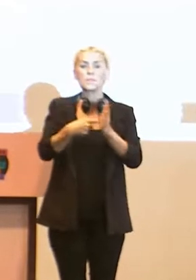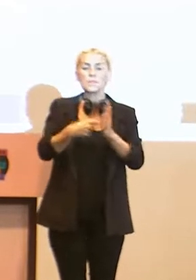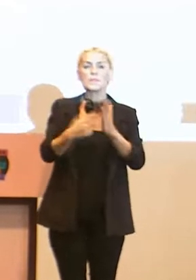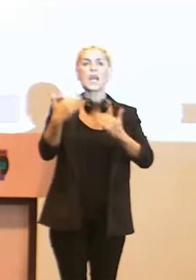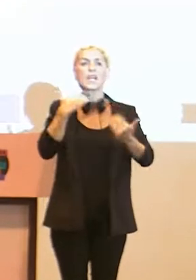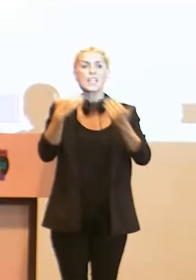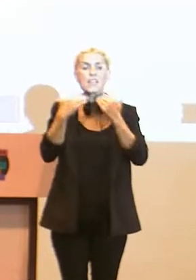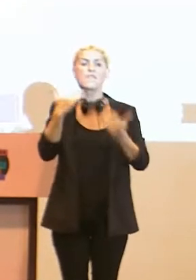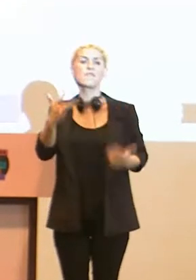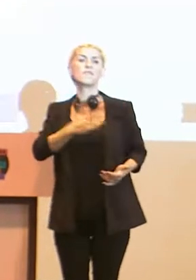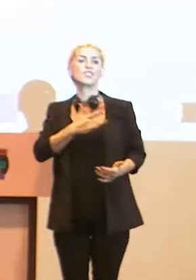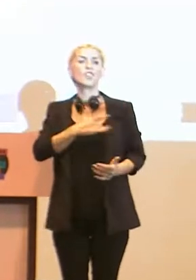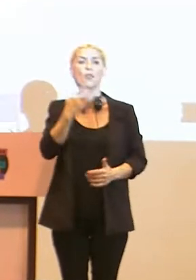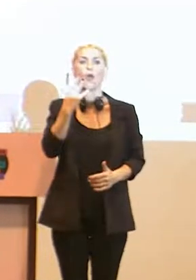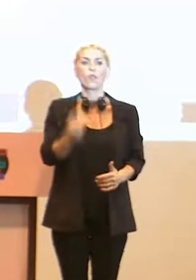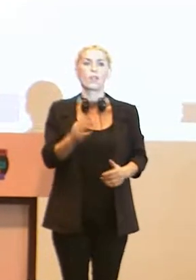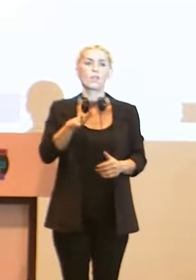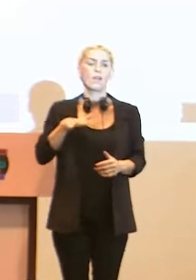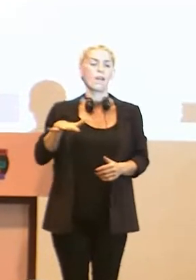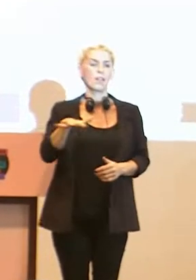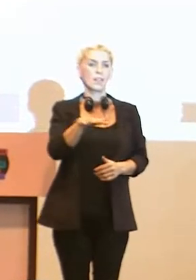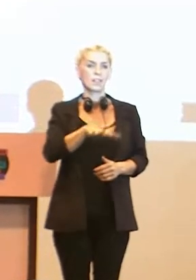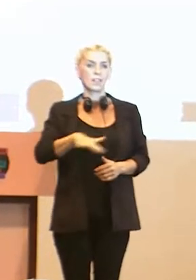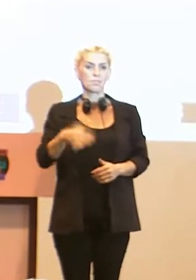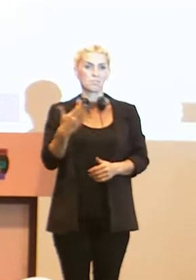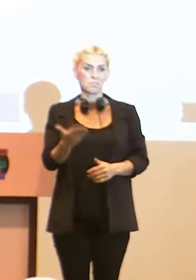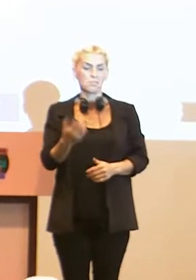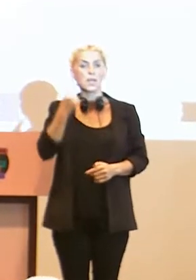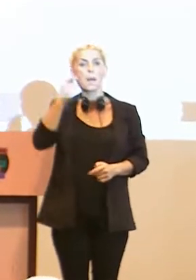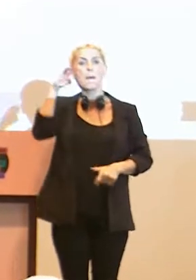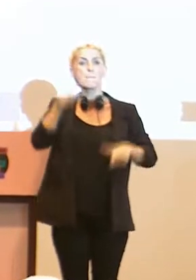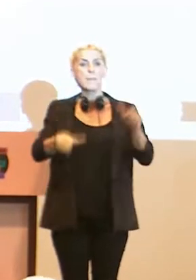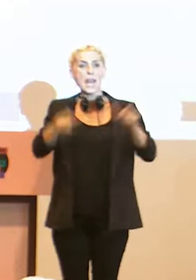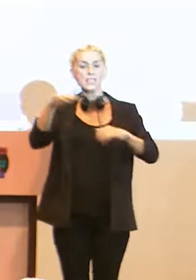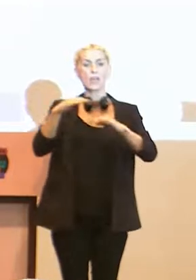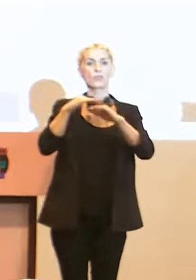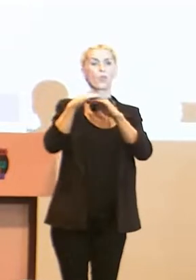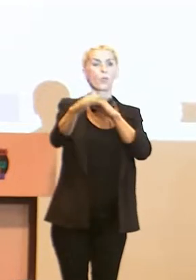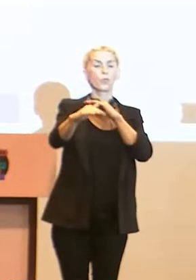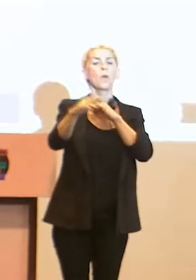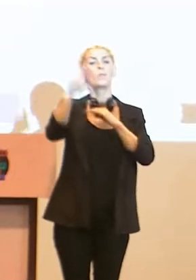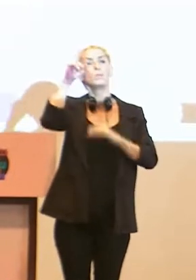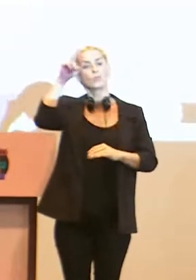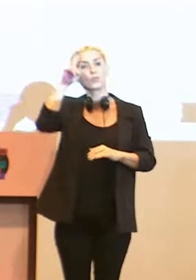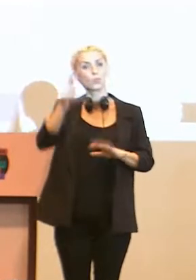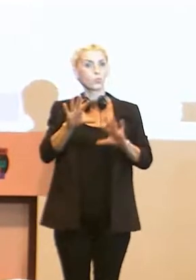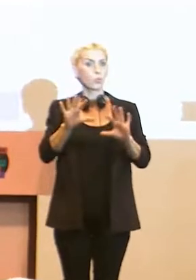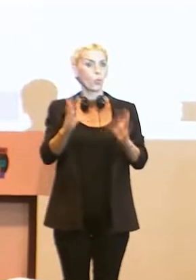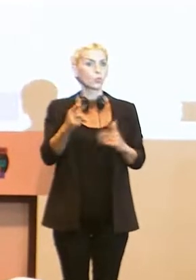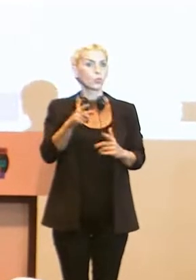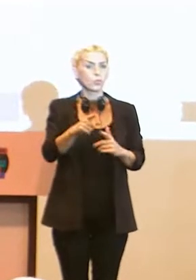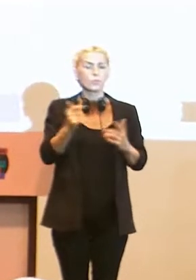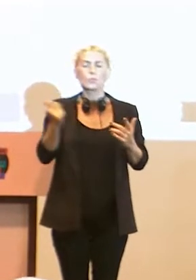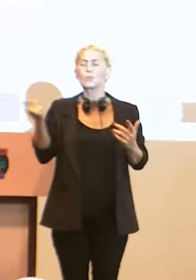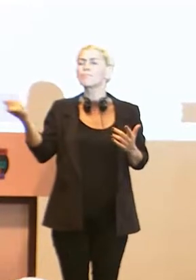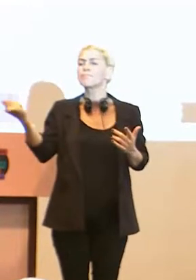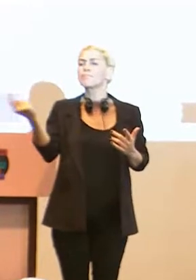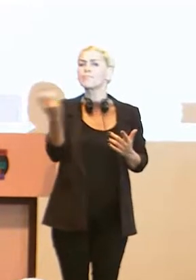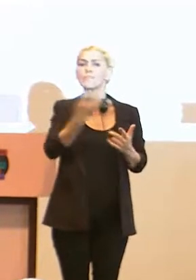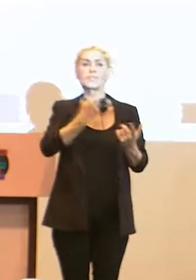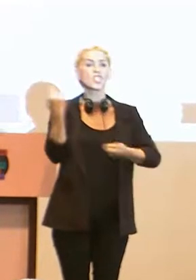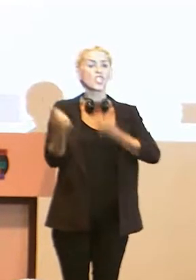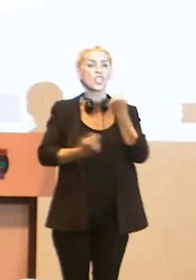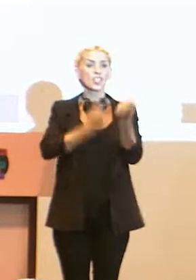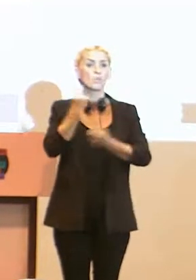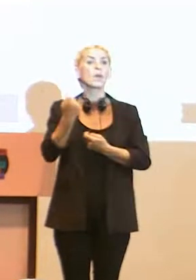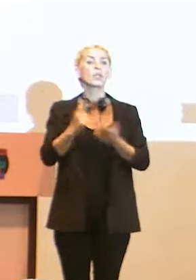able to shape the future based on our past learnings and all the